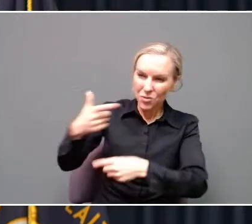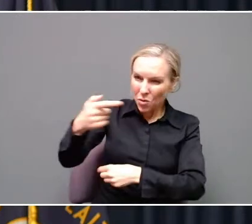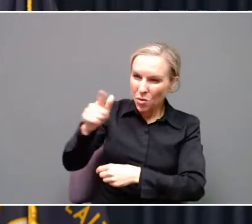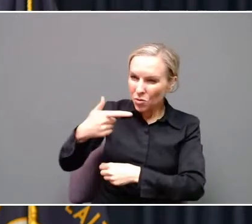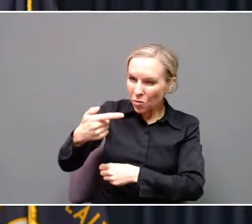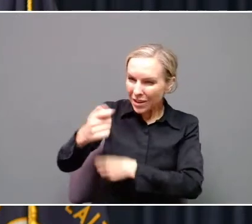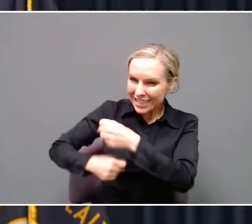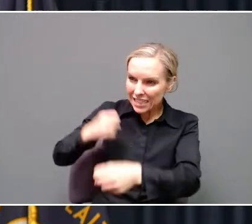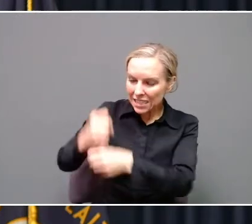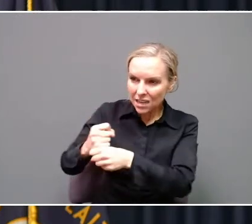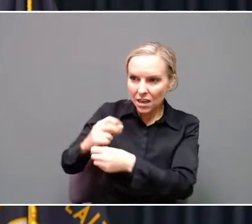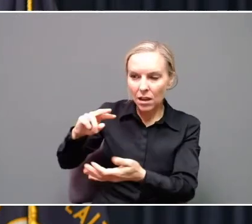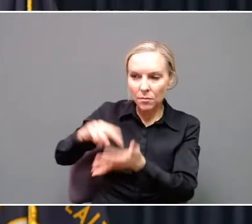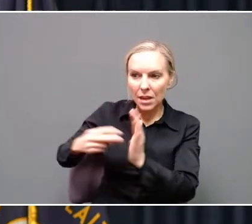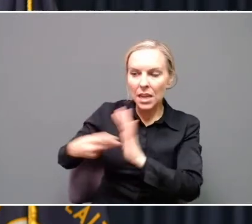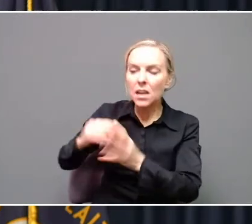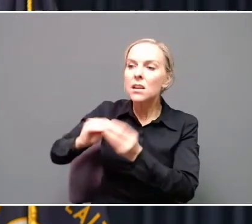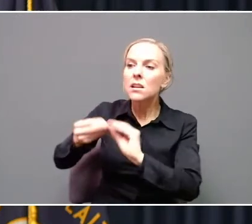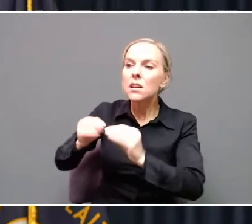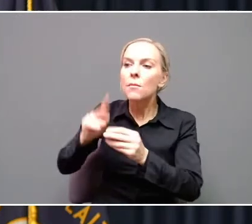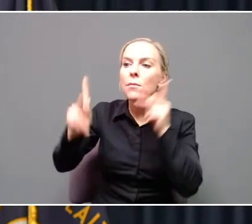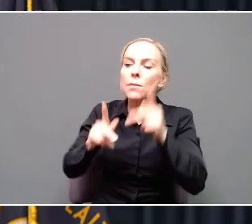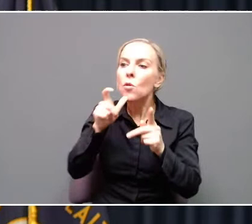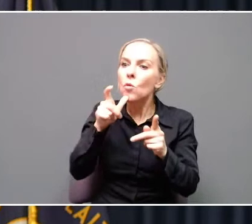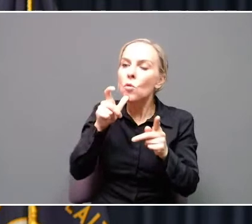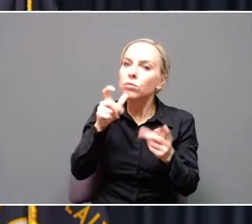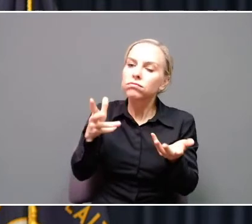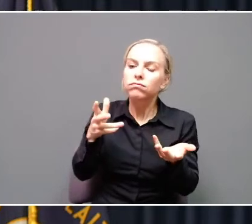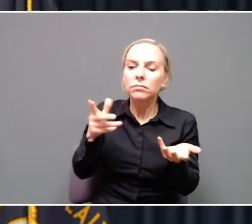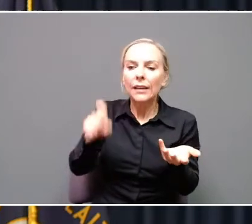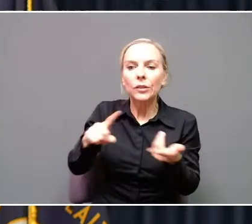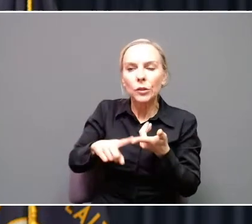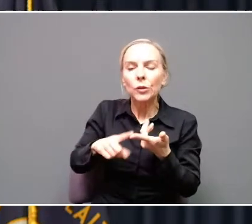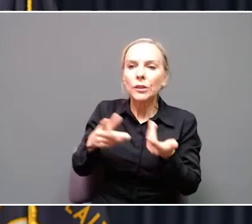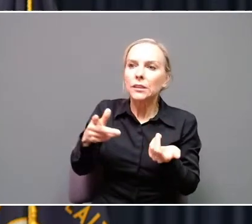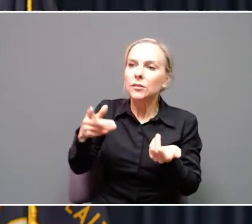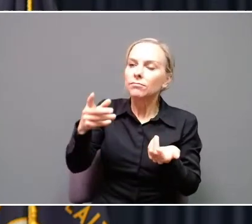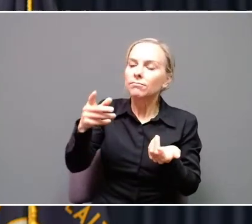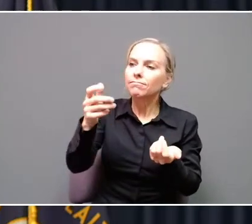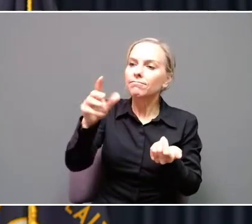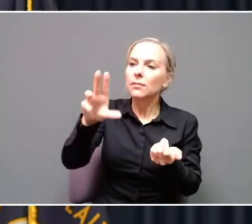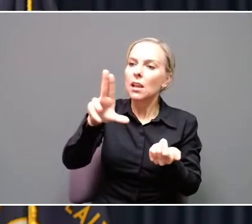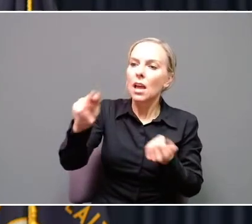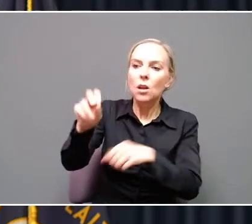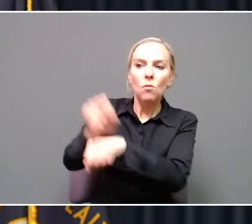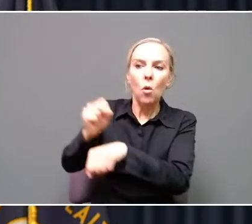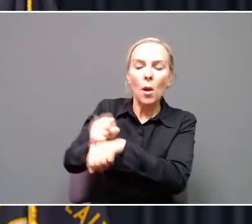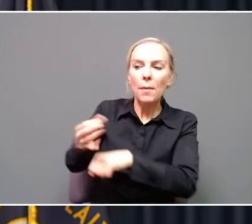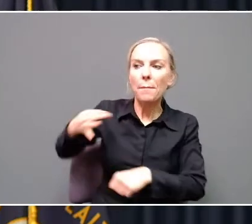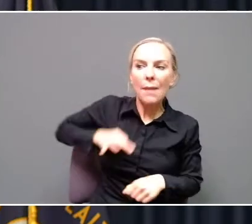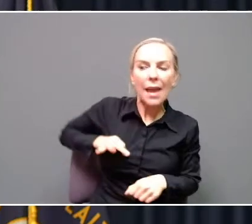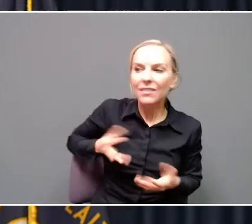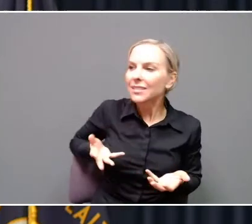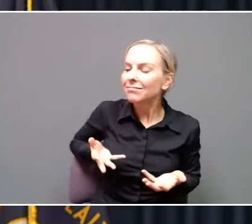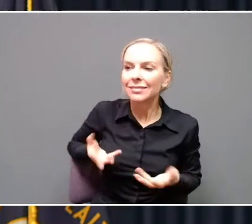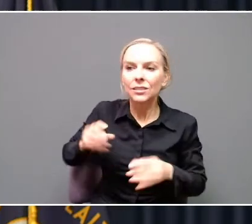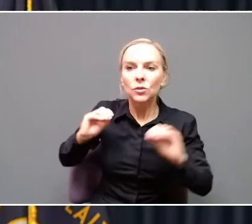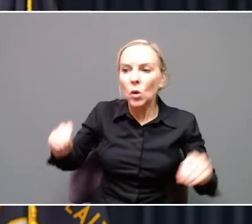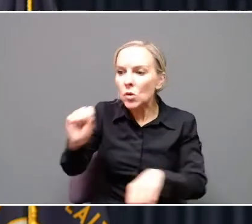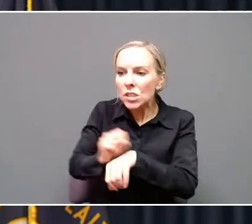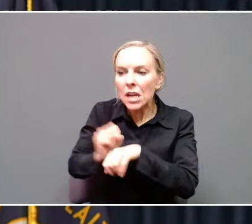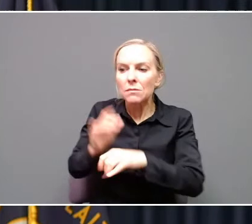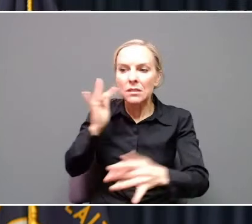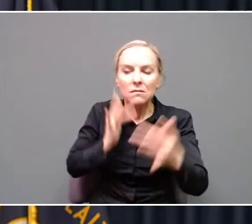of Kentuckians on unemployment benefits in 21 years. Even better, today, with our report